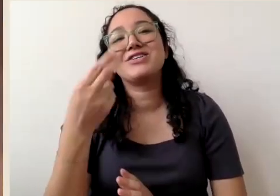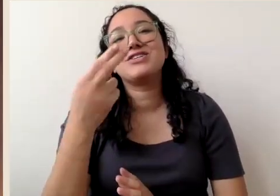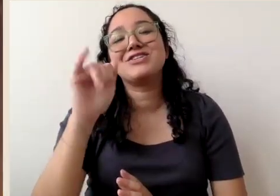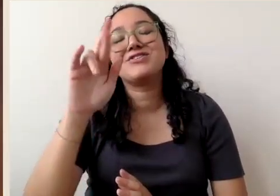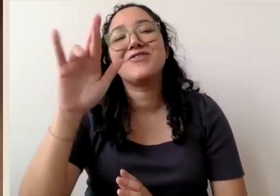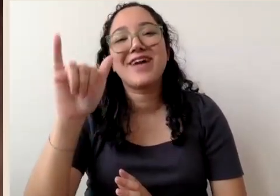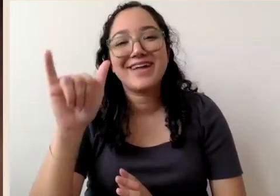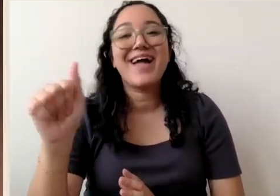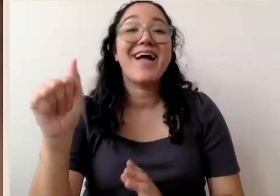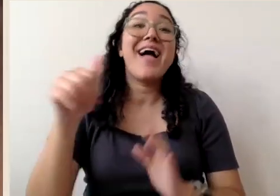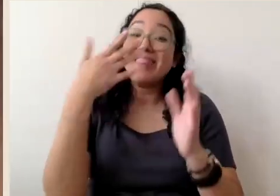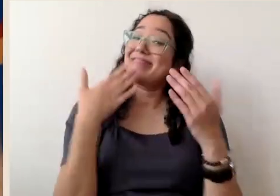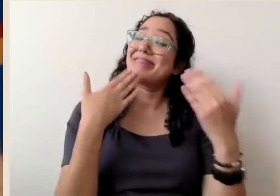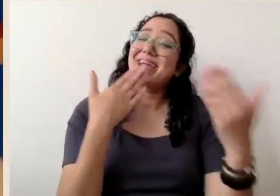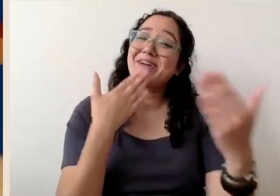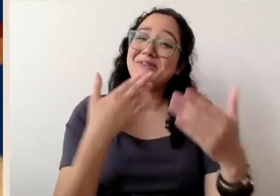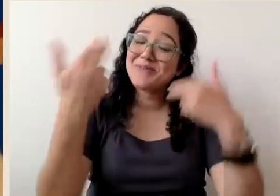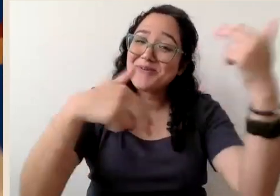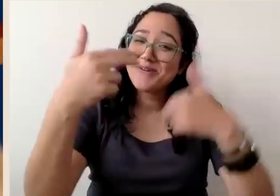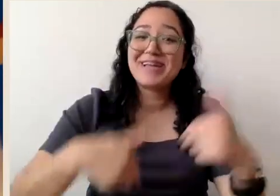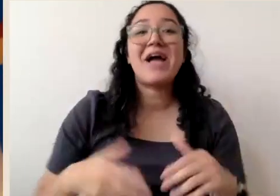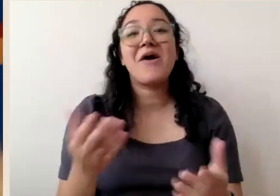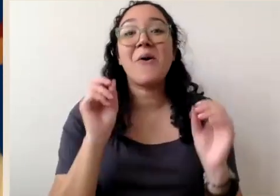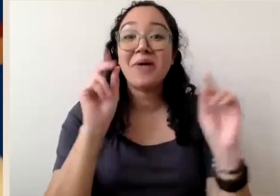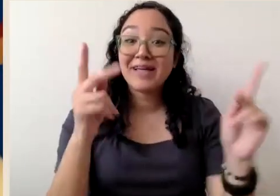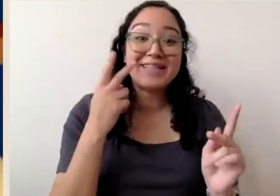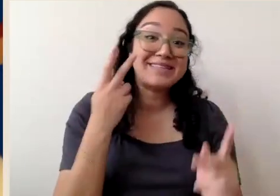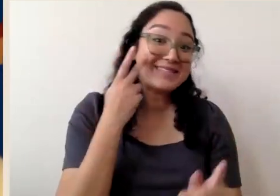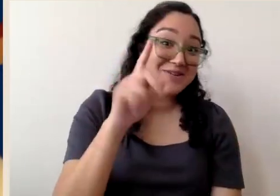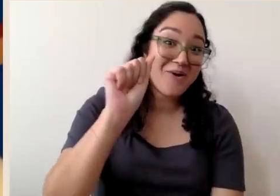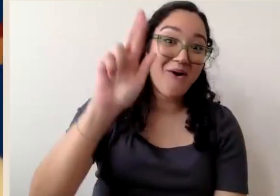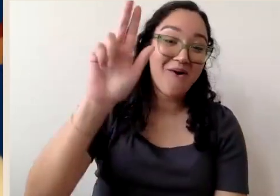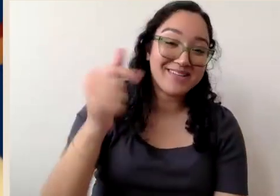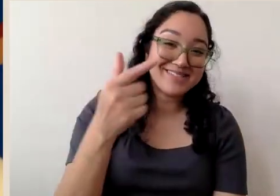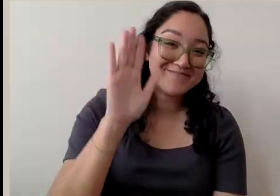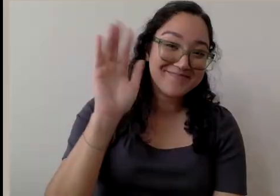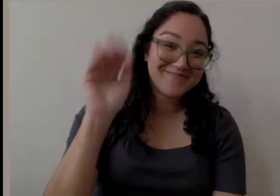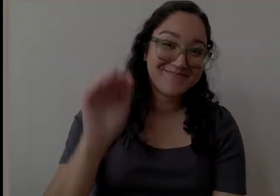us today. Okay, everybody, thank you, and we'll see you in August. Bye.